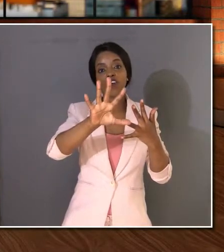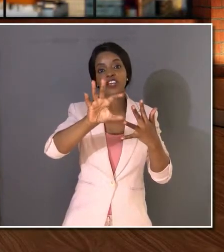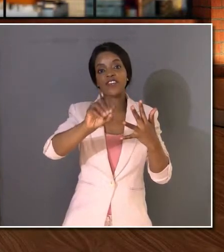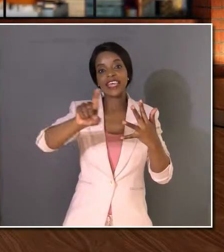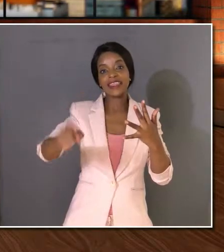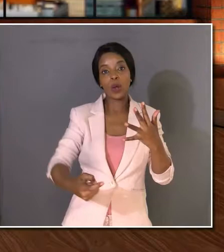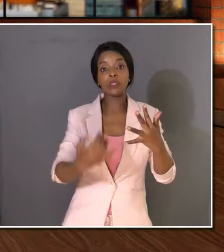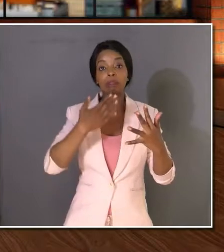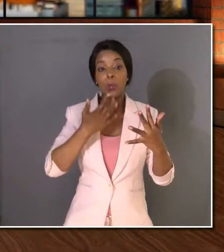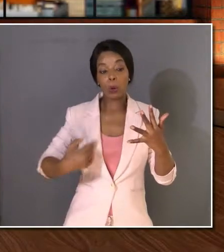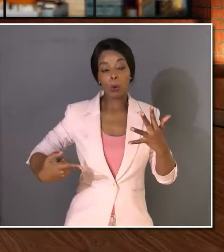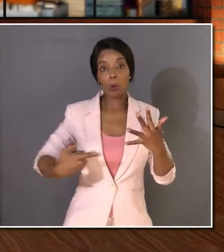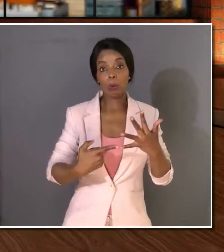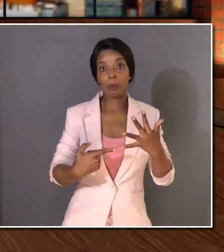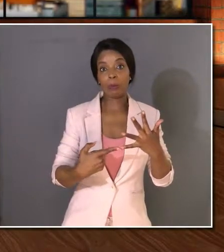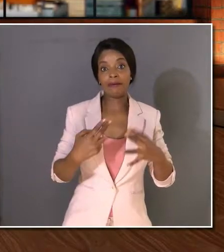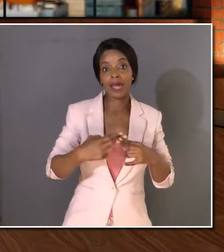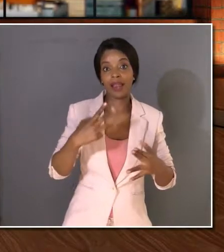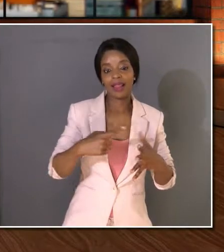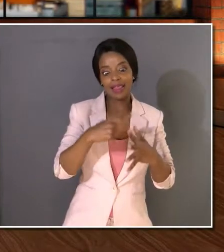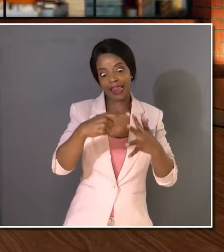rands, is